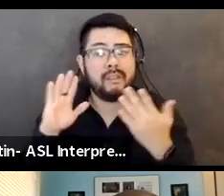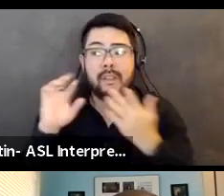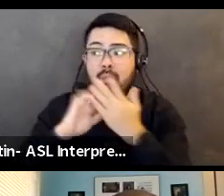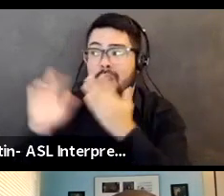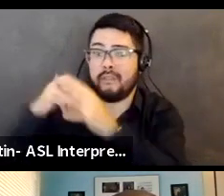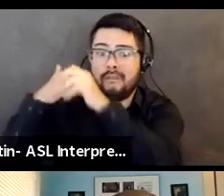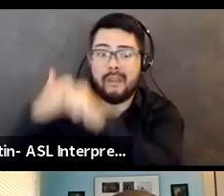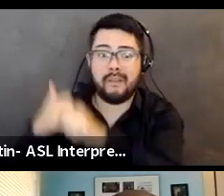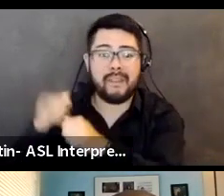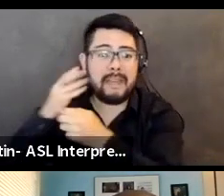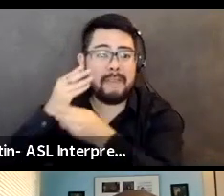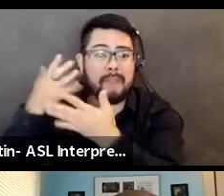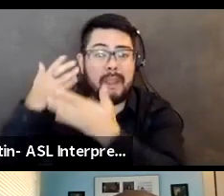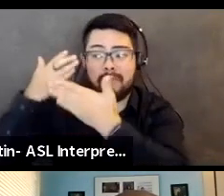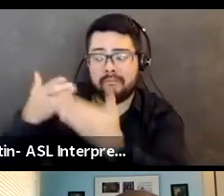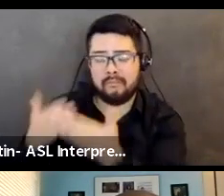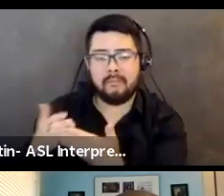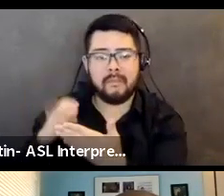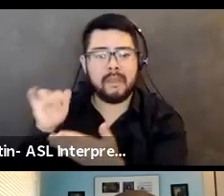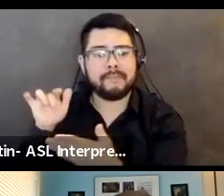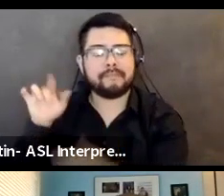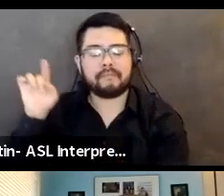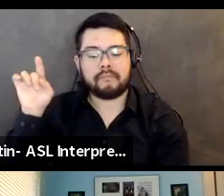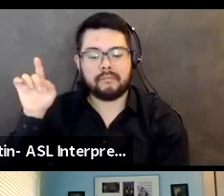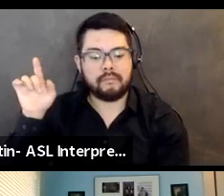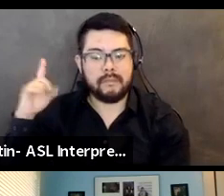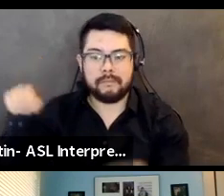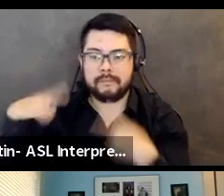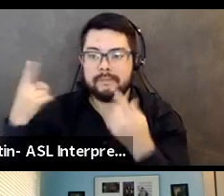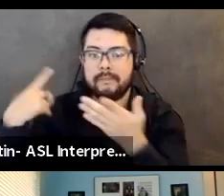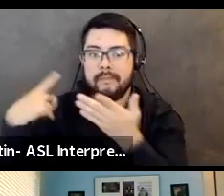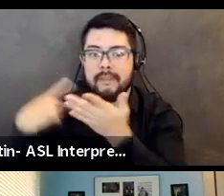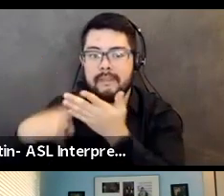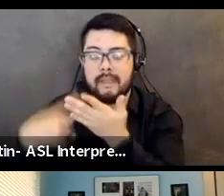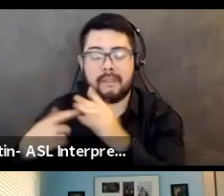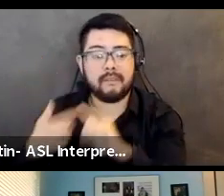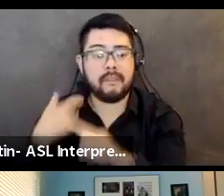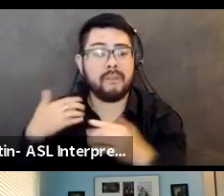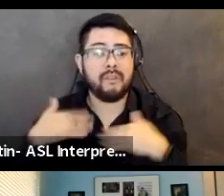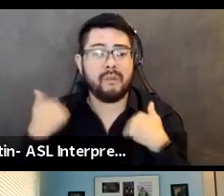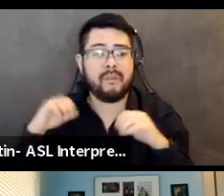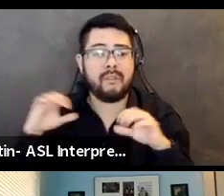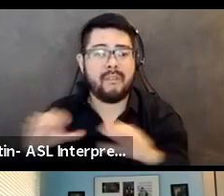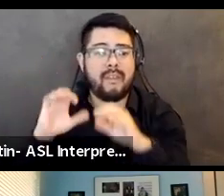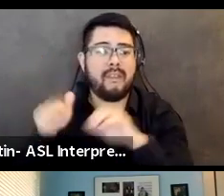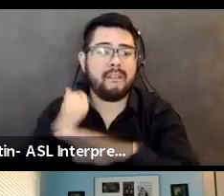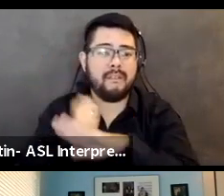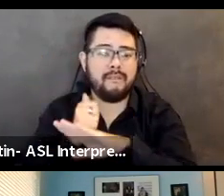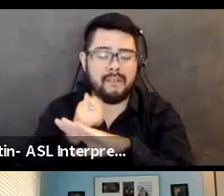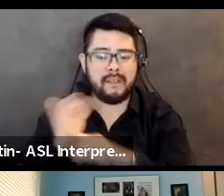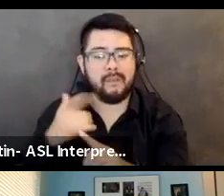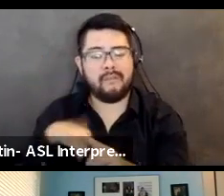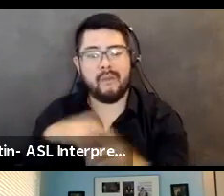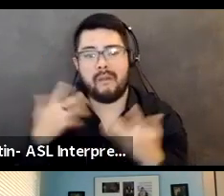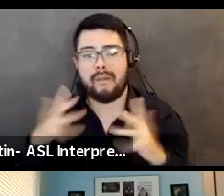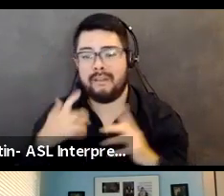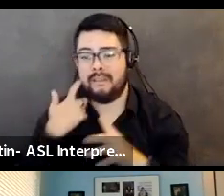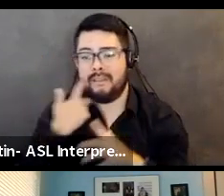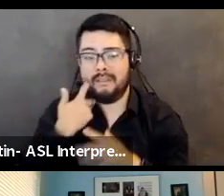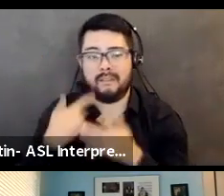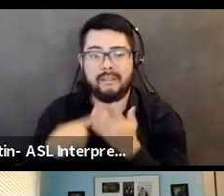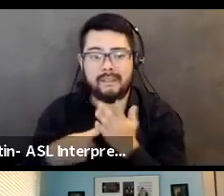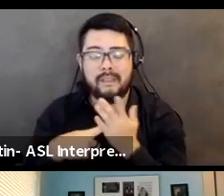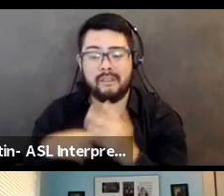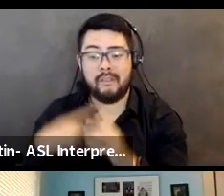evidence that has been discussed for a long time now by youth activists and that we discussed at the last board meeting in